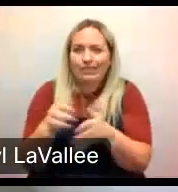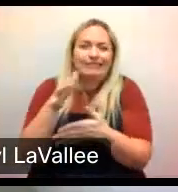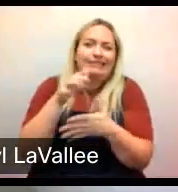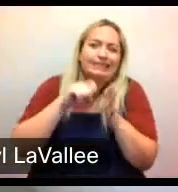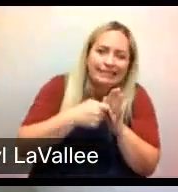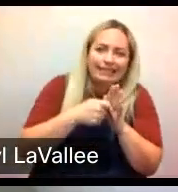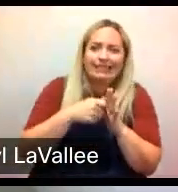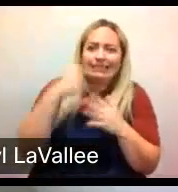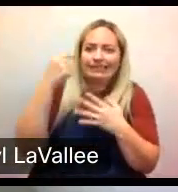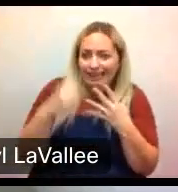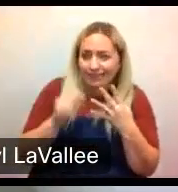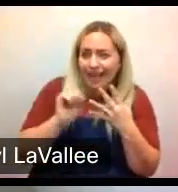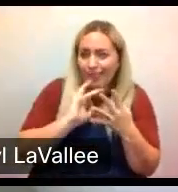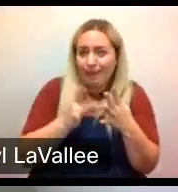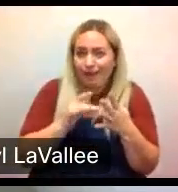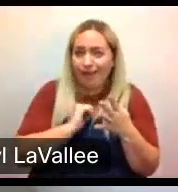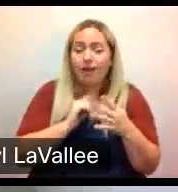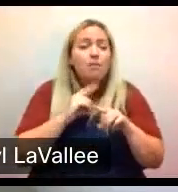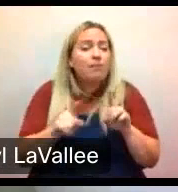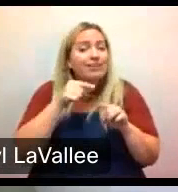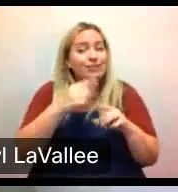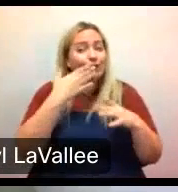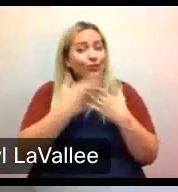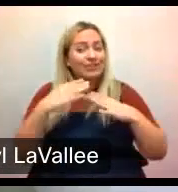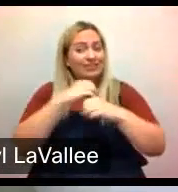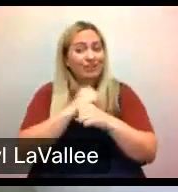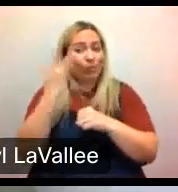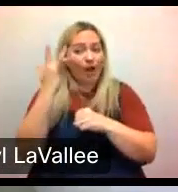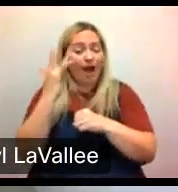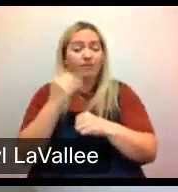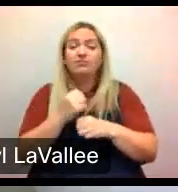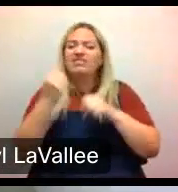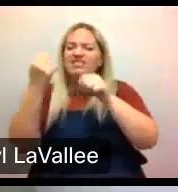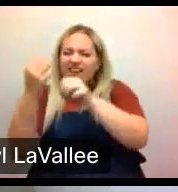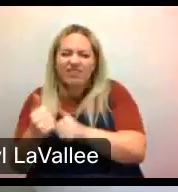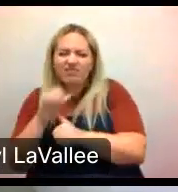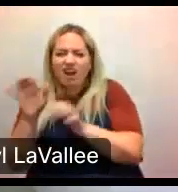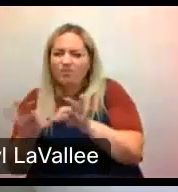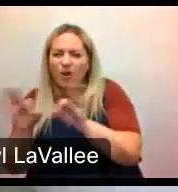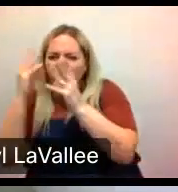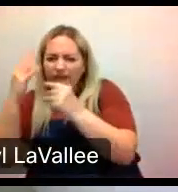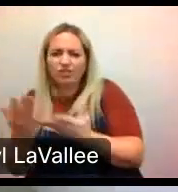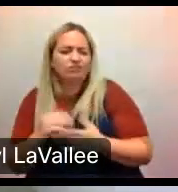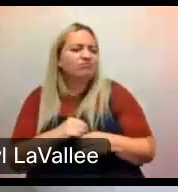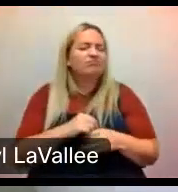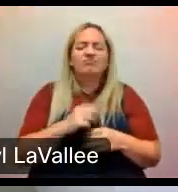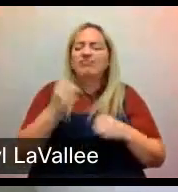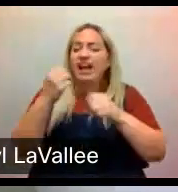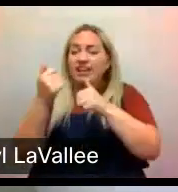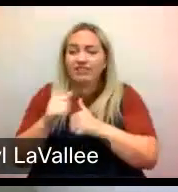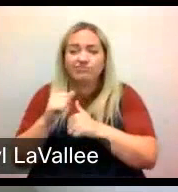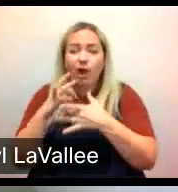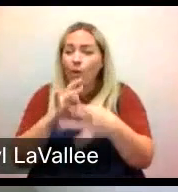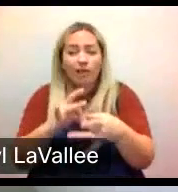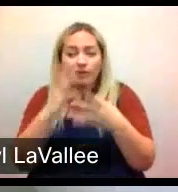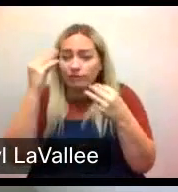the middle. But this is a good summary because it has left out unimportant information, it has left out irrelevant